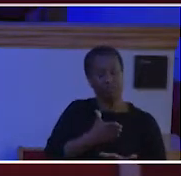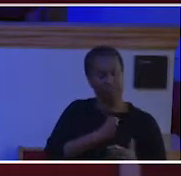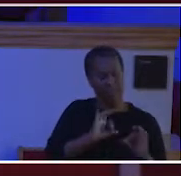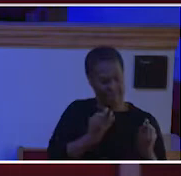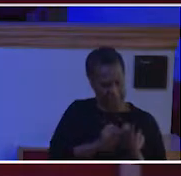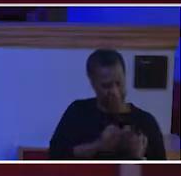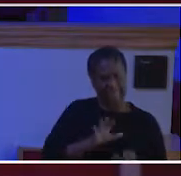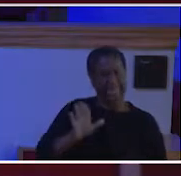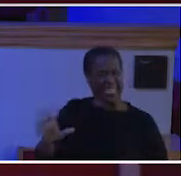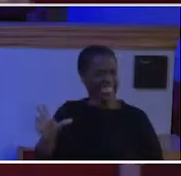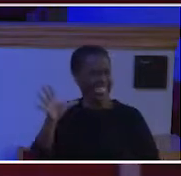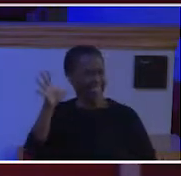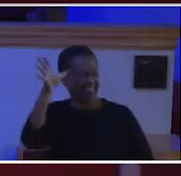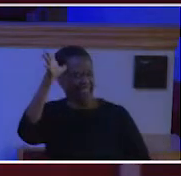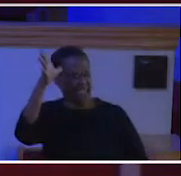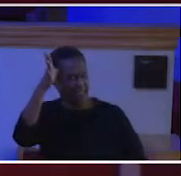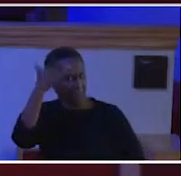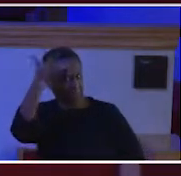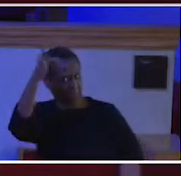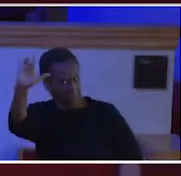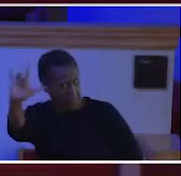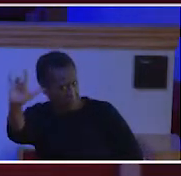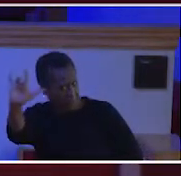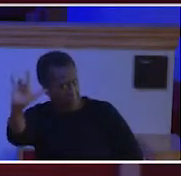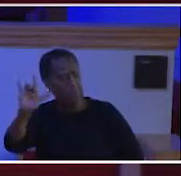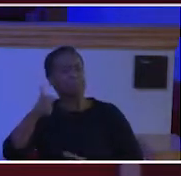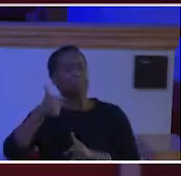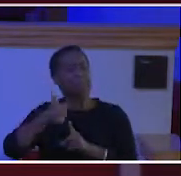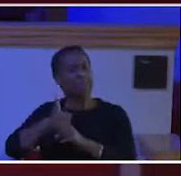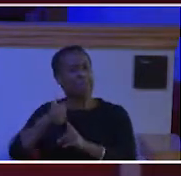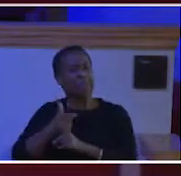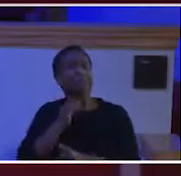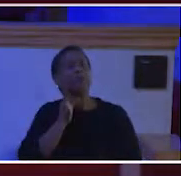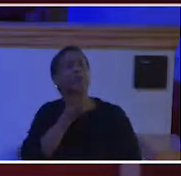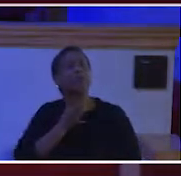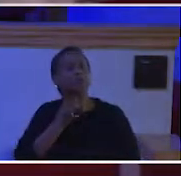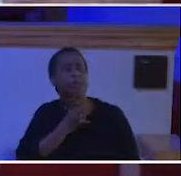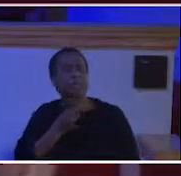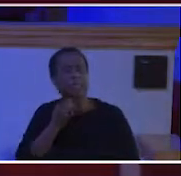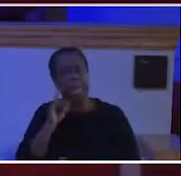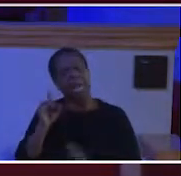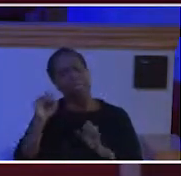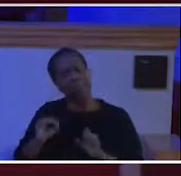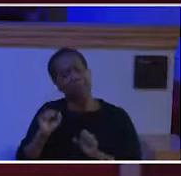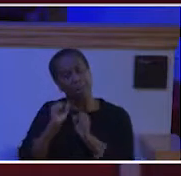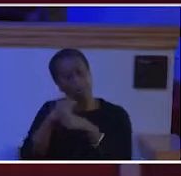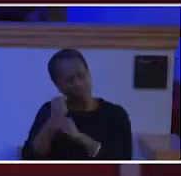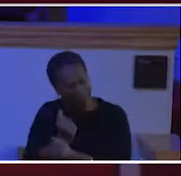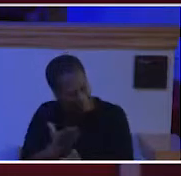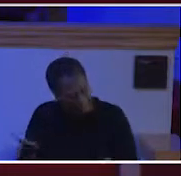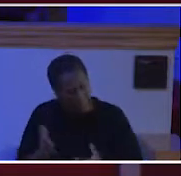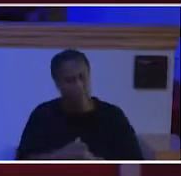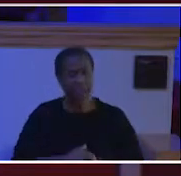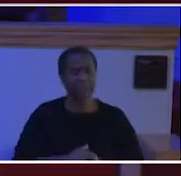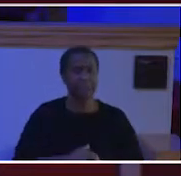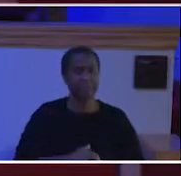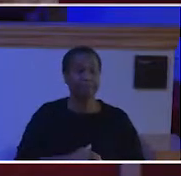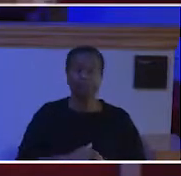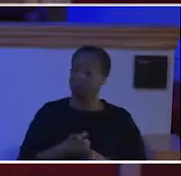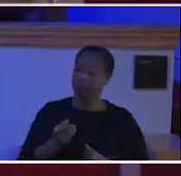father was an intellectual man of great curiosity and the ability to tinker with things. And